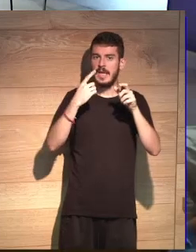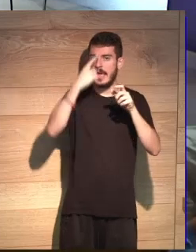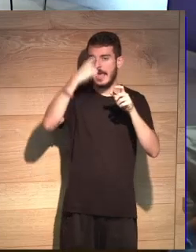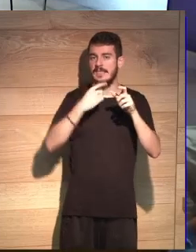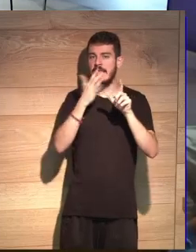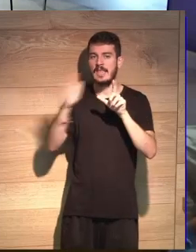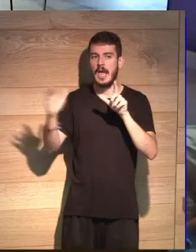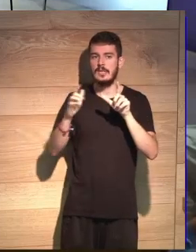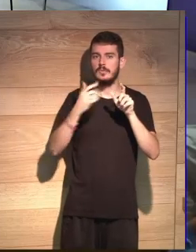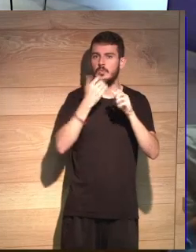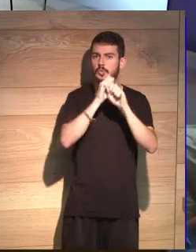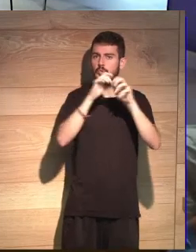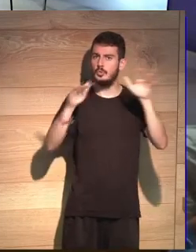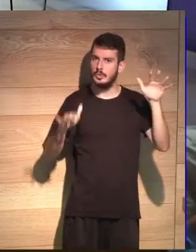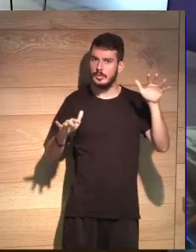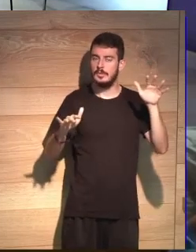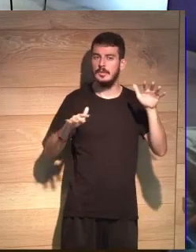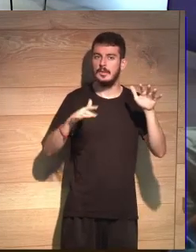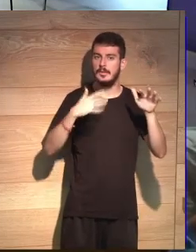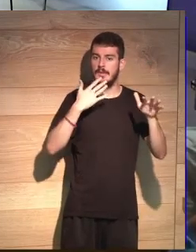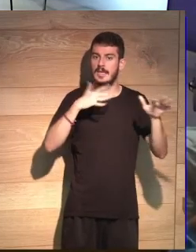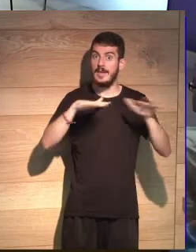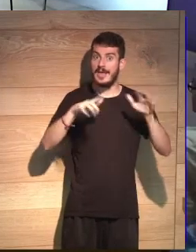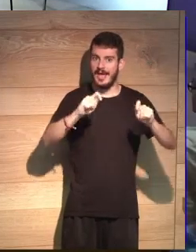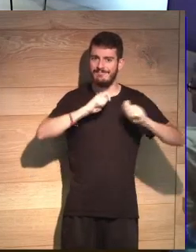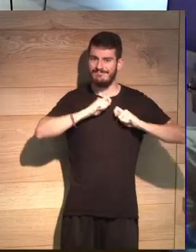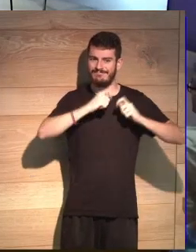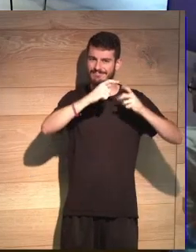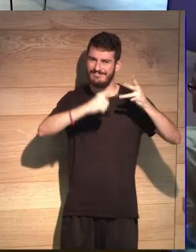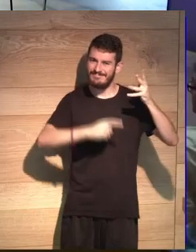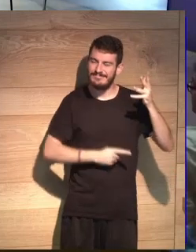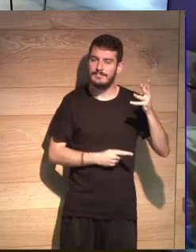game approaches and aesthetics